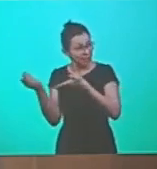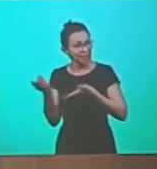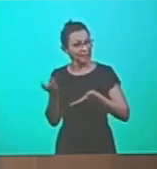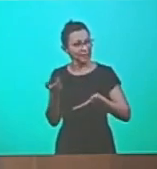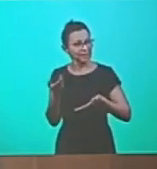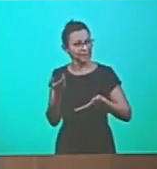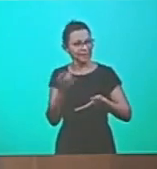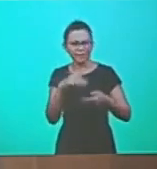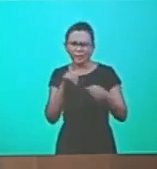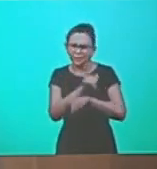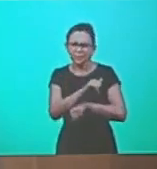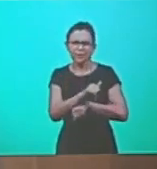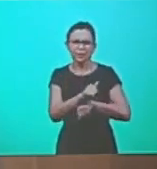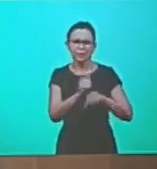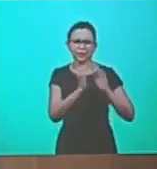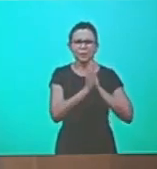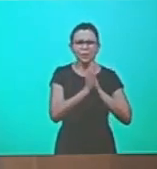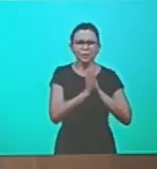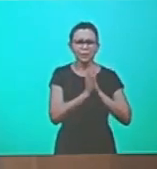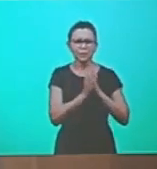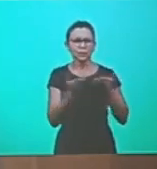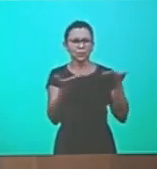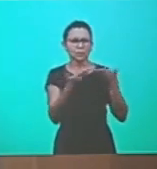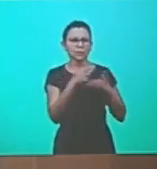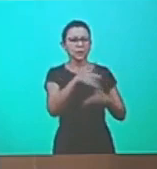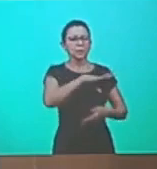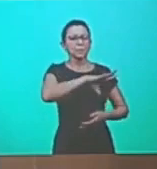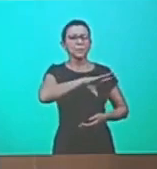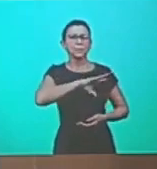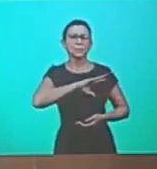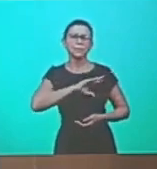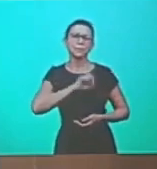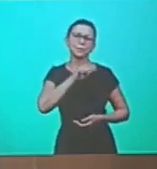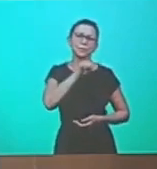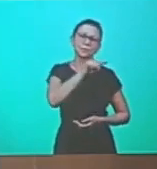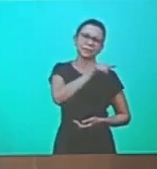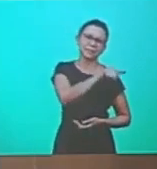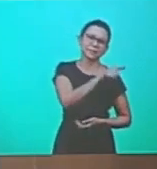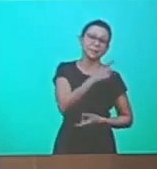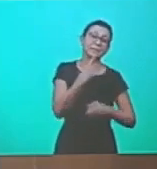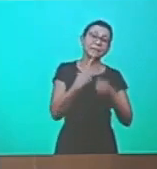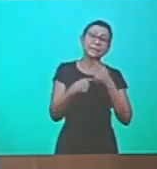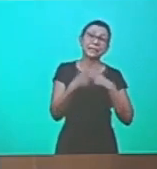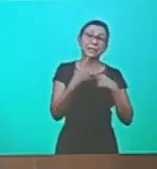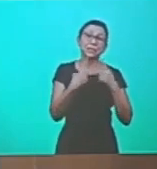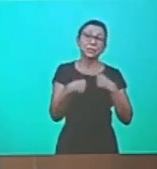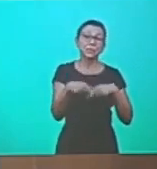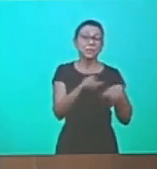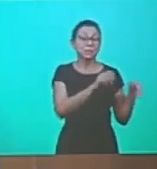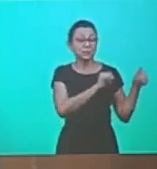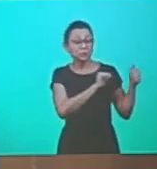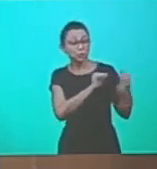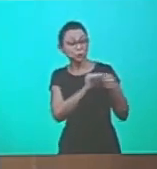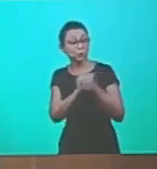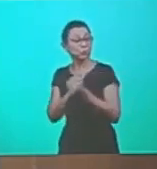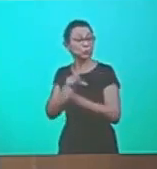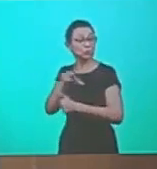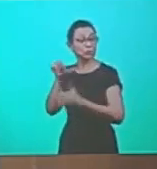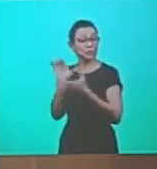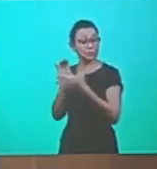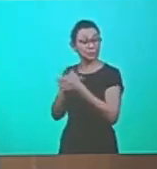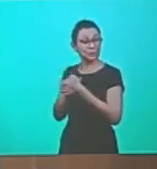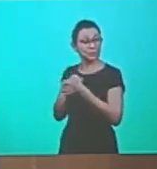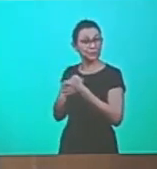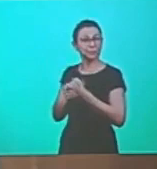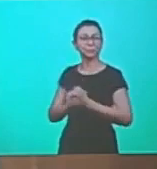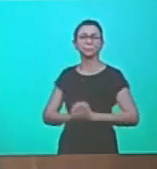going to be a grand festival, and you cannot miss it. You were invited because we love you a lot, and we really want